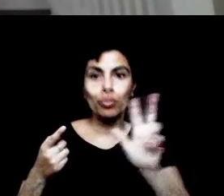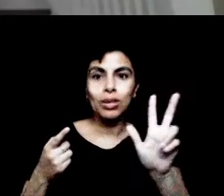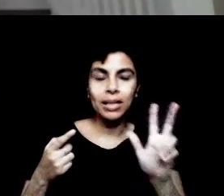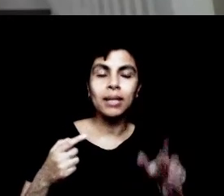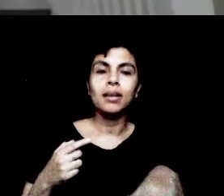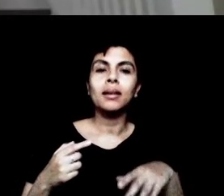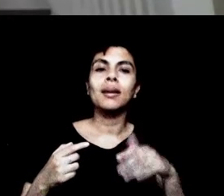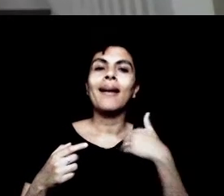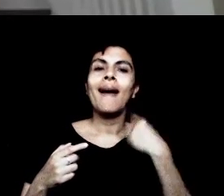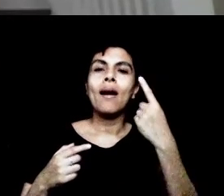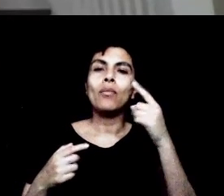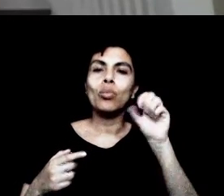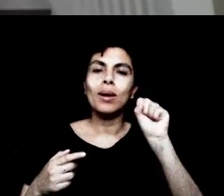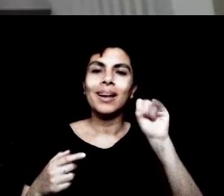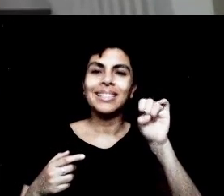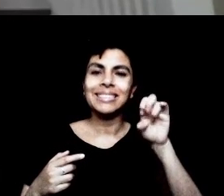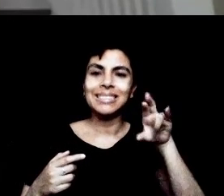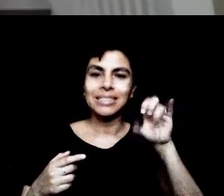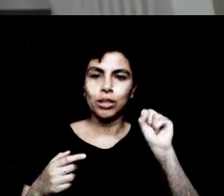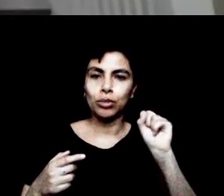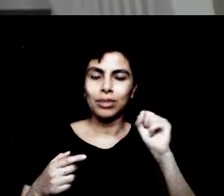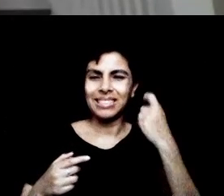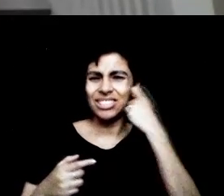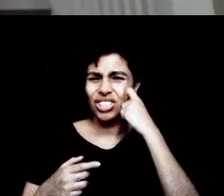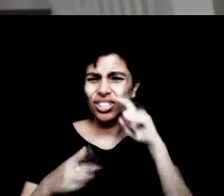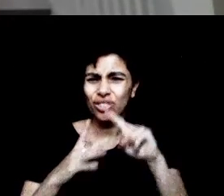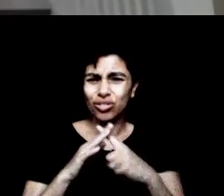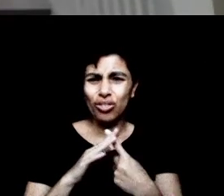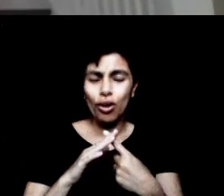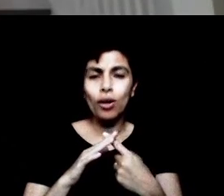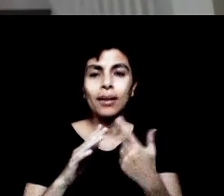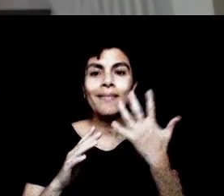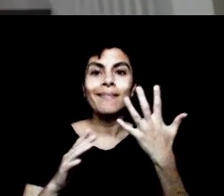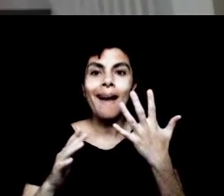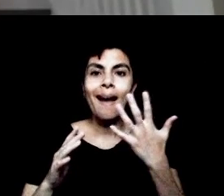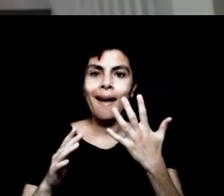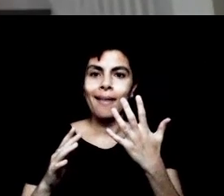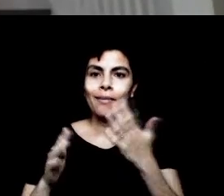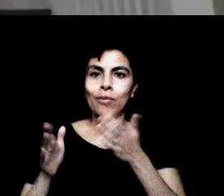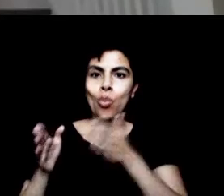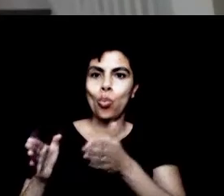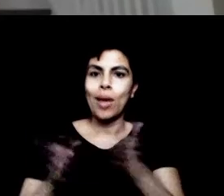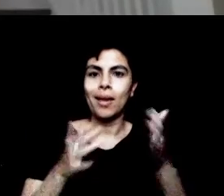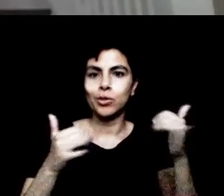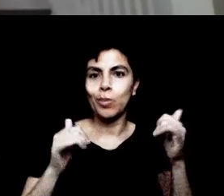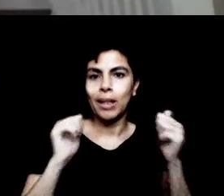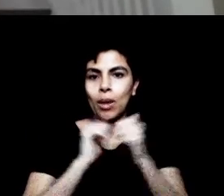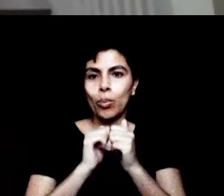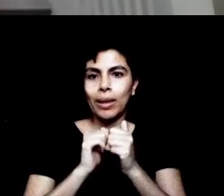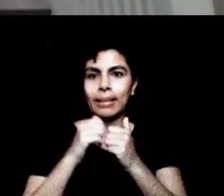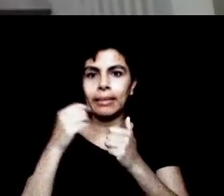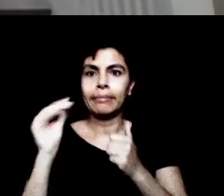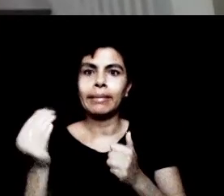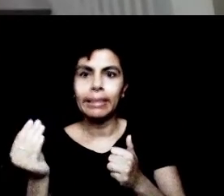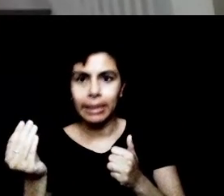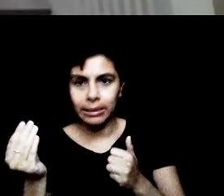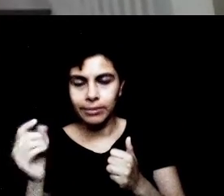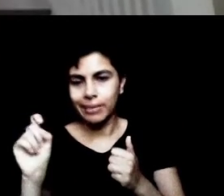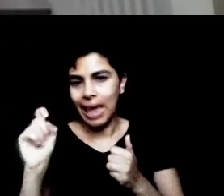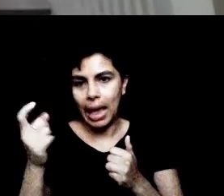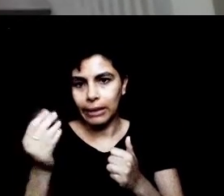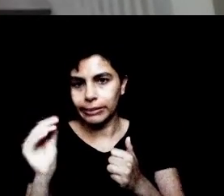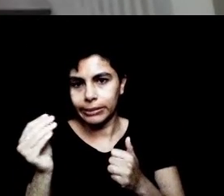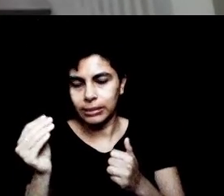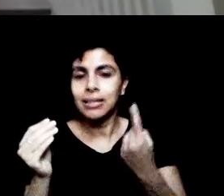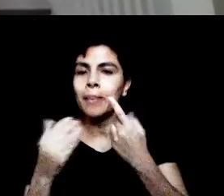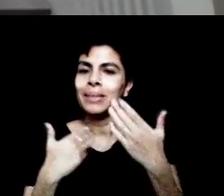And on their website, there's this series that I think they recently started, like 5 ways you can play with X. And the X will be something that